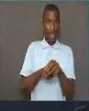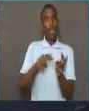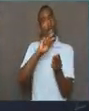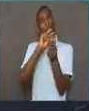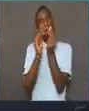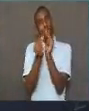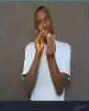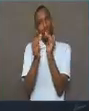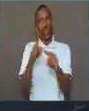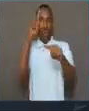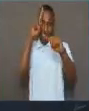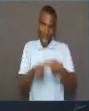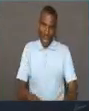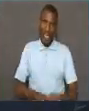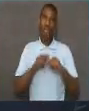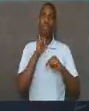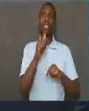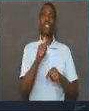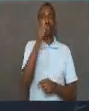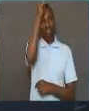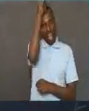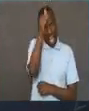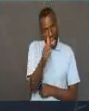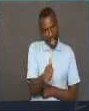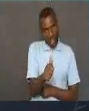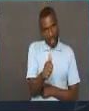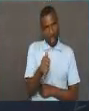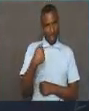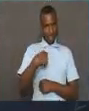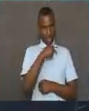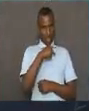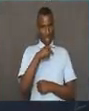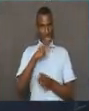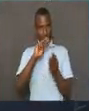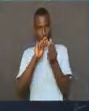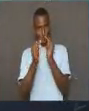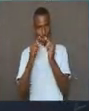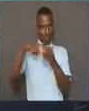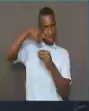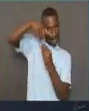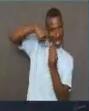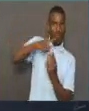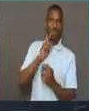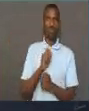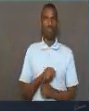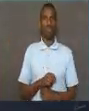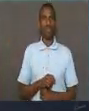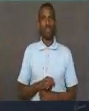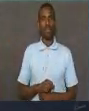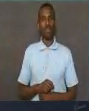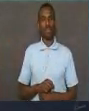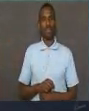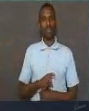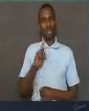is independent of the axis we take the moment around, as